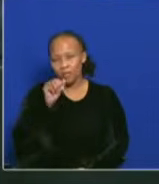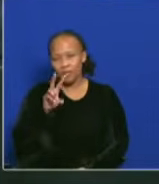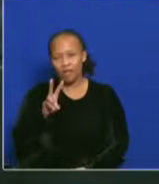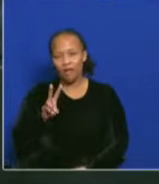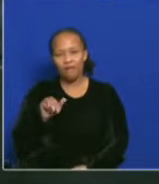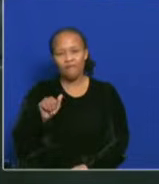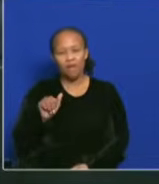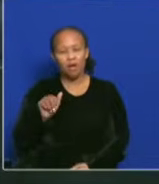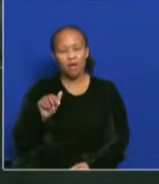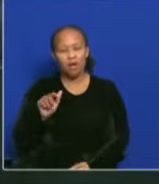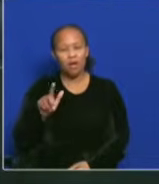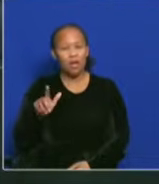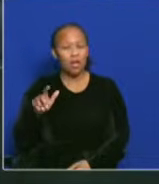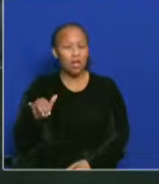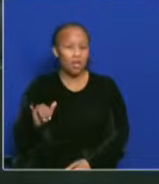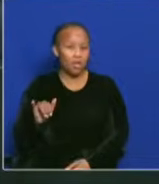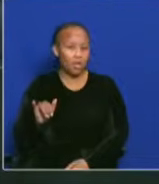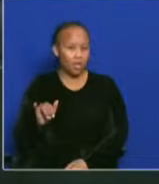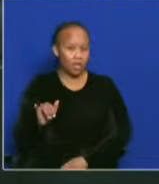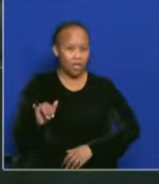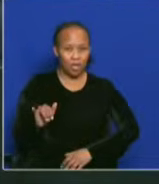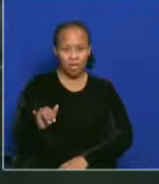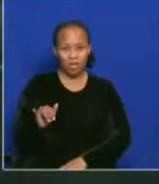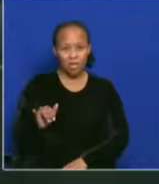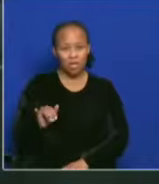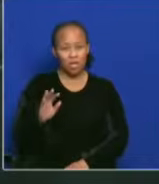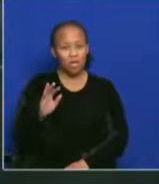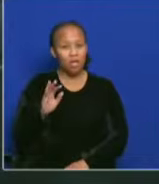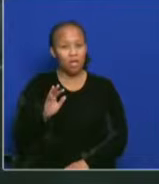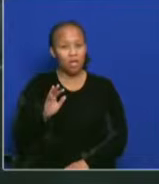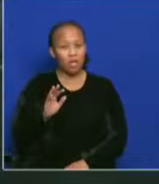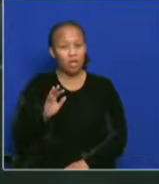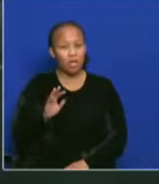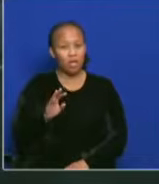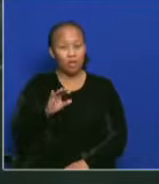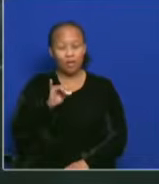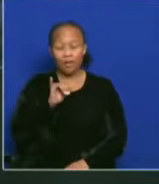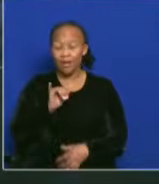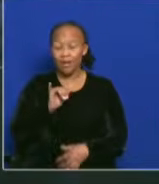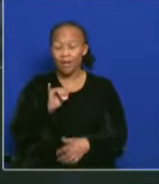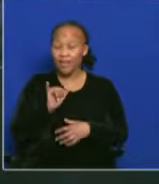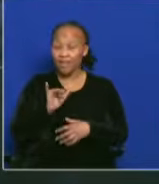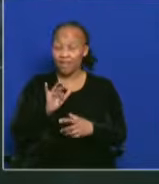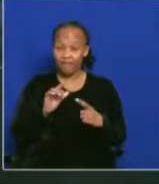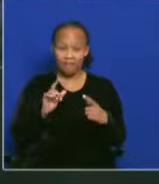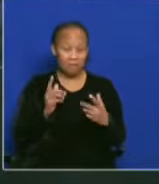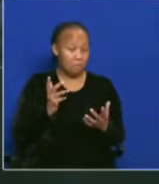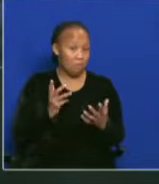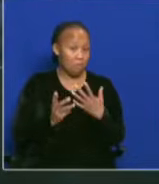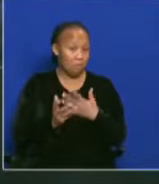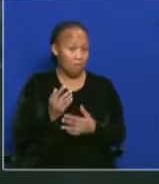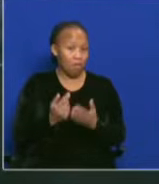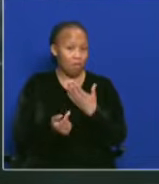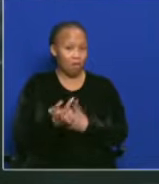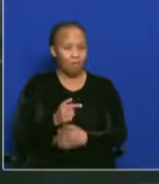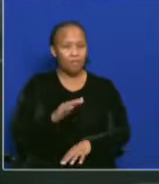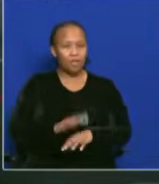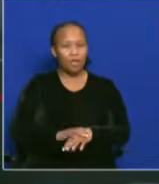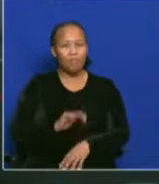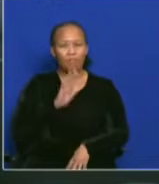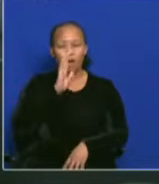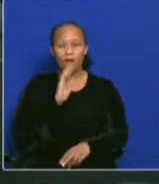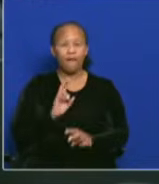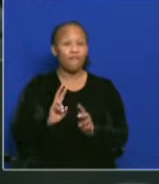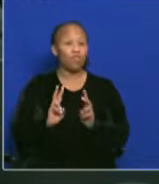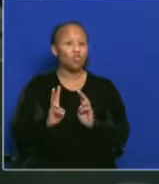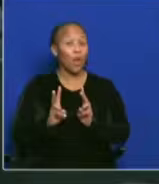by 12:30 we are deeply engrossed in whatever it is we'll be doing at that time, please indicate that